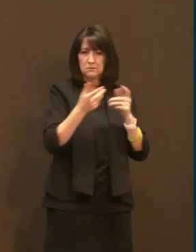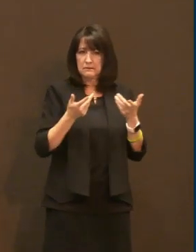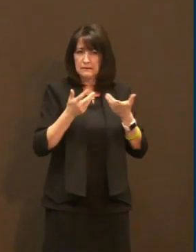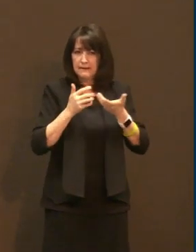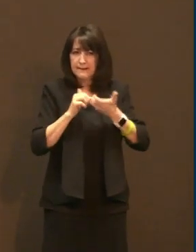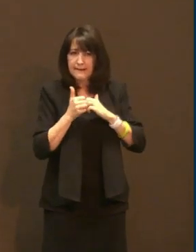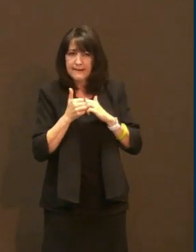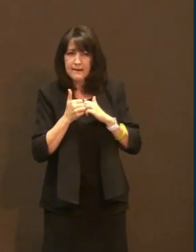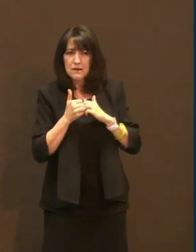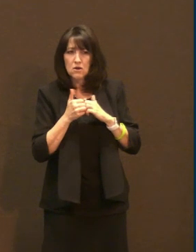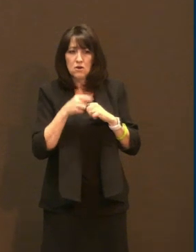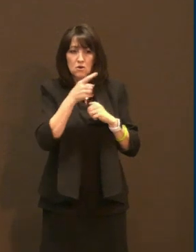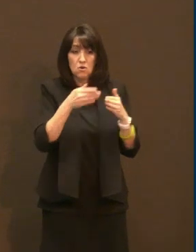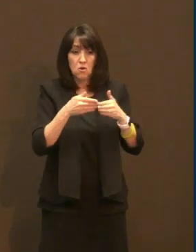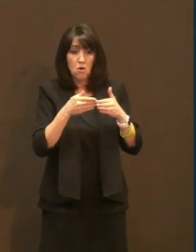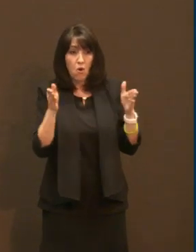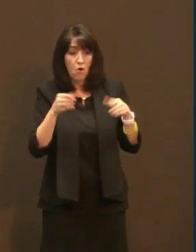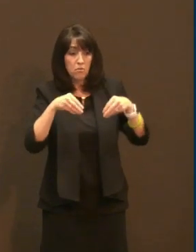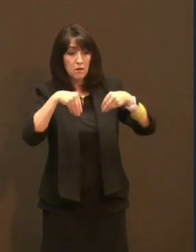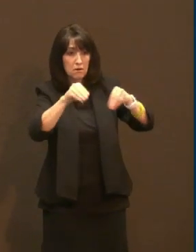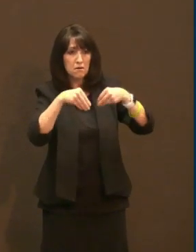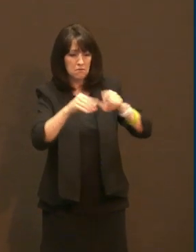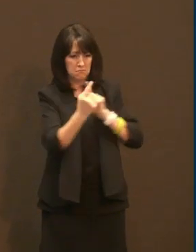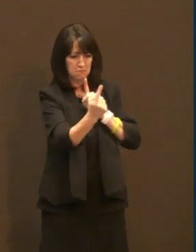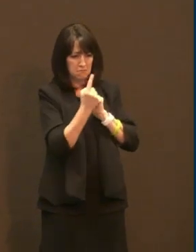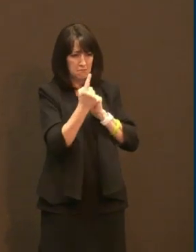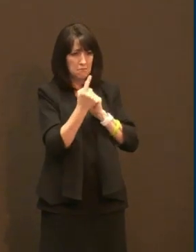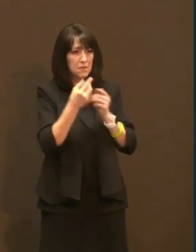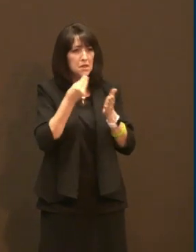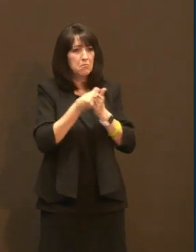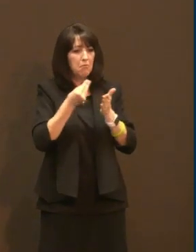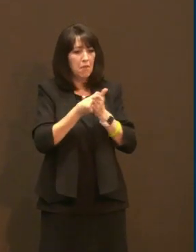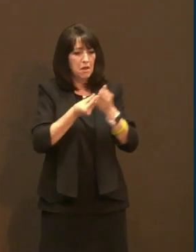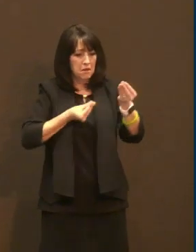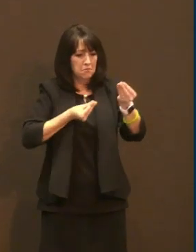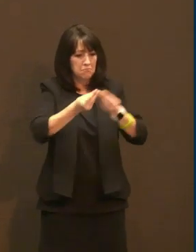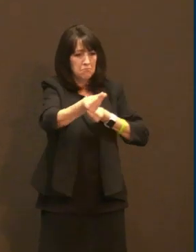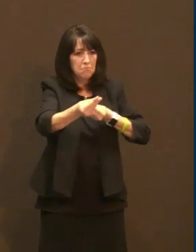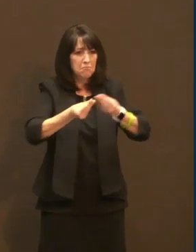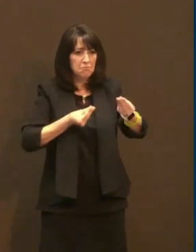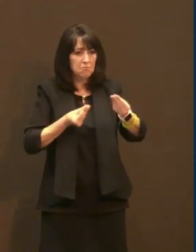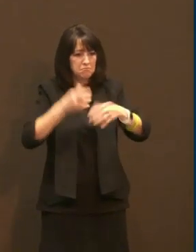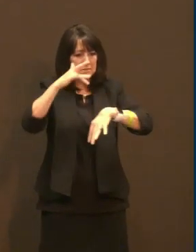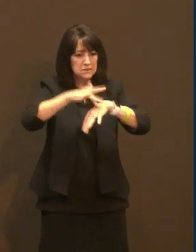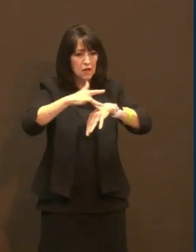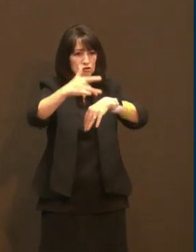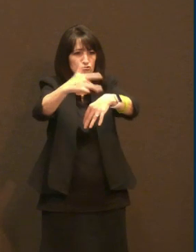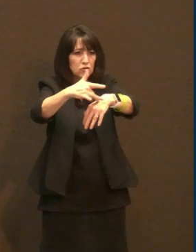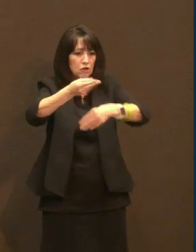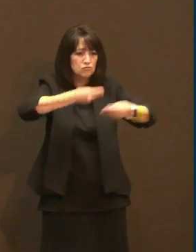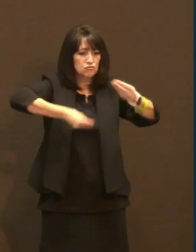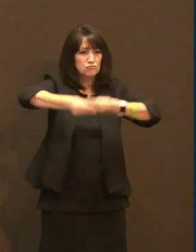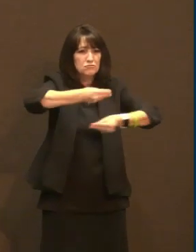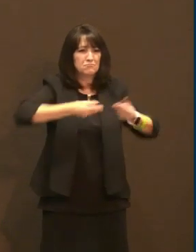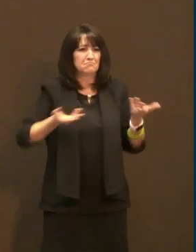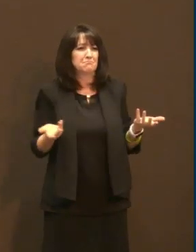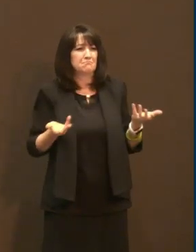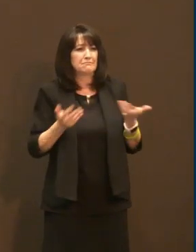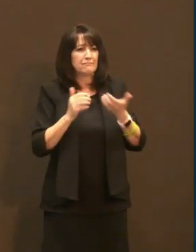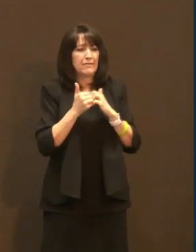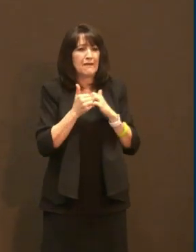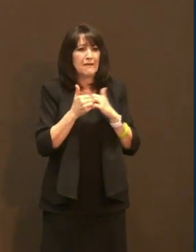social distance? Even now, if you go to the establishments that are open, they can only have so many people in